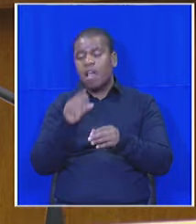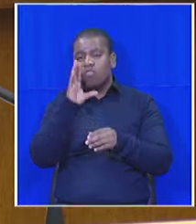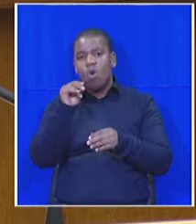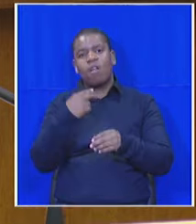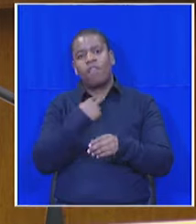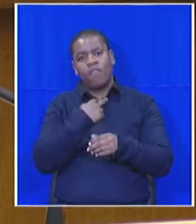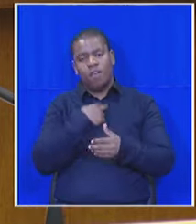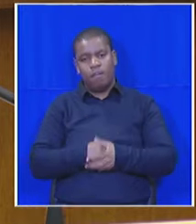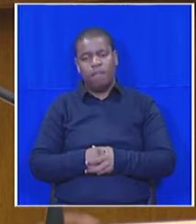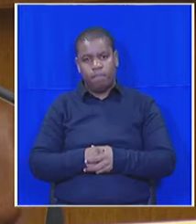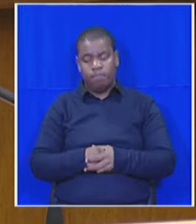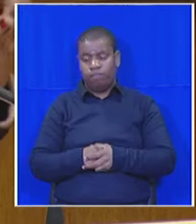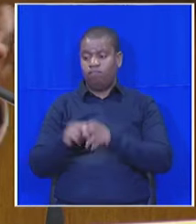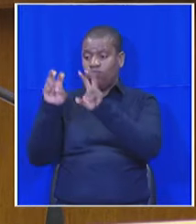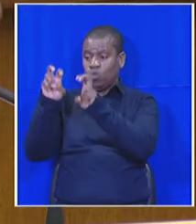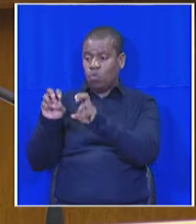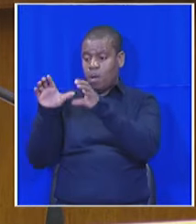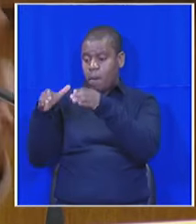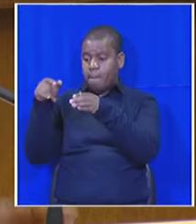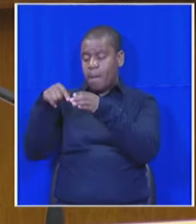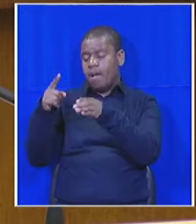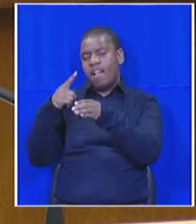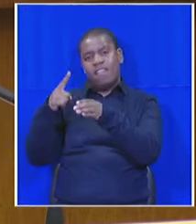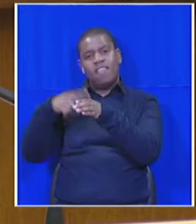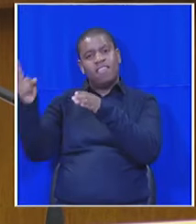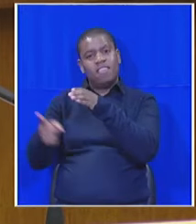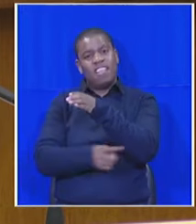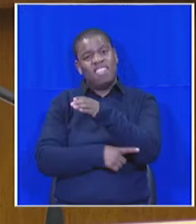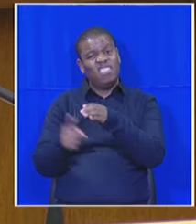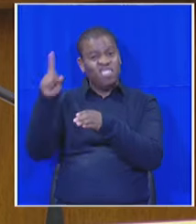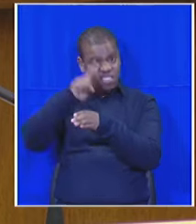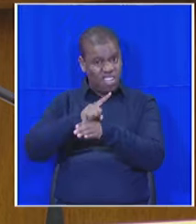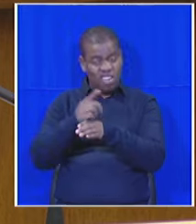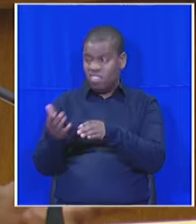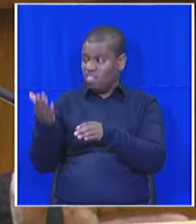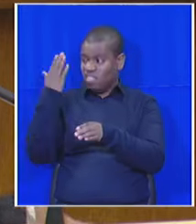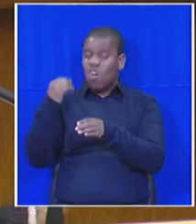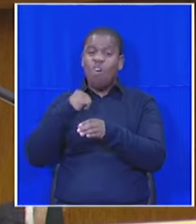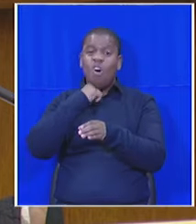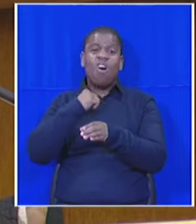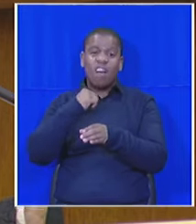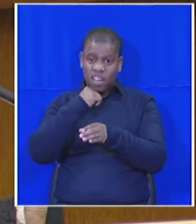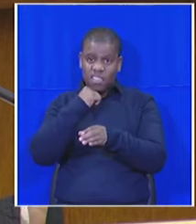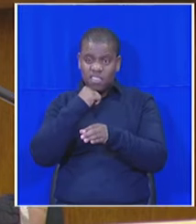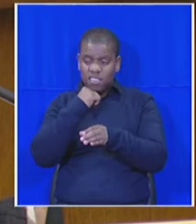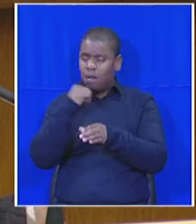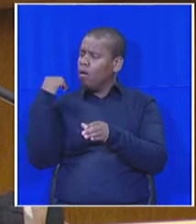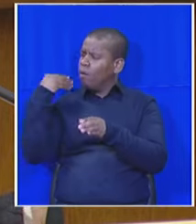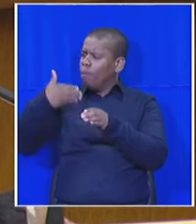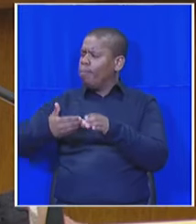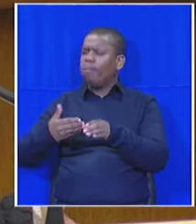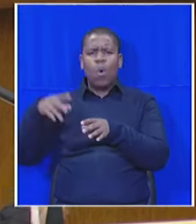Eskom were the last date Eskom had load shedding was in August 2015, and nothing up to now.